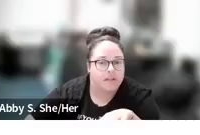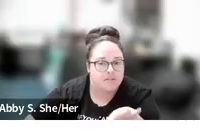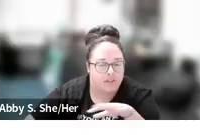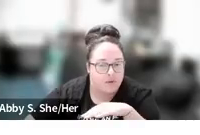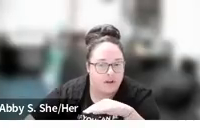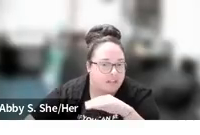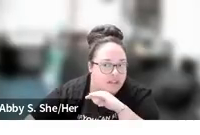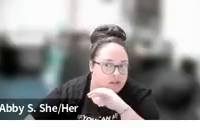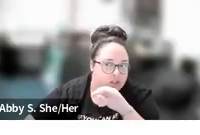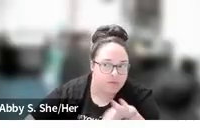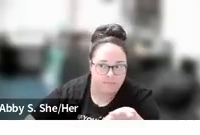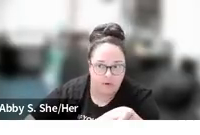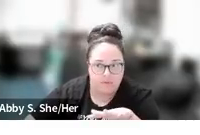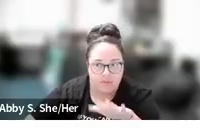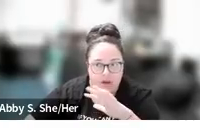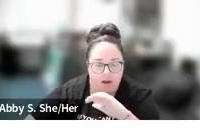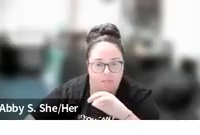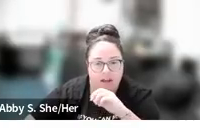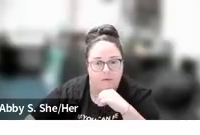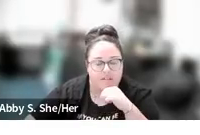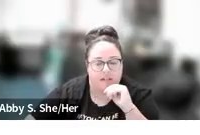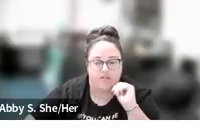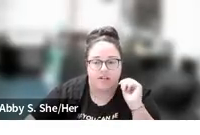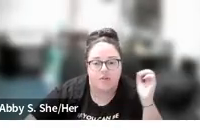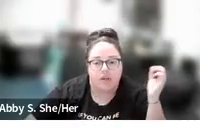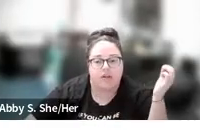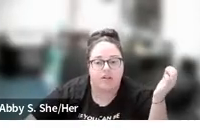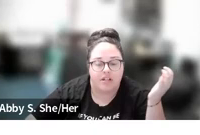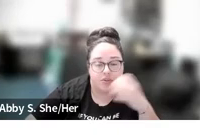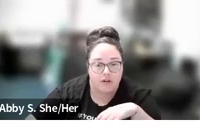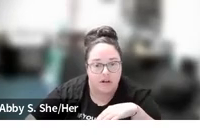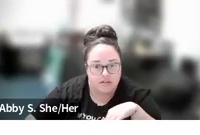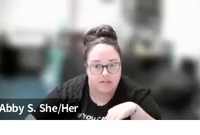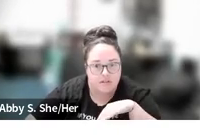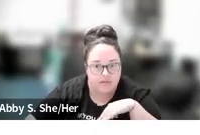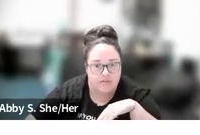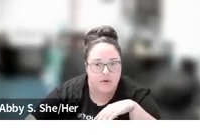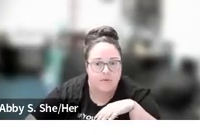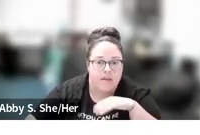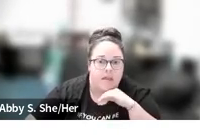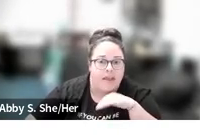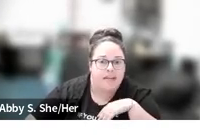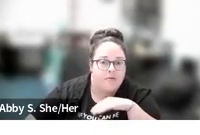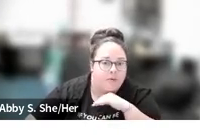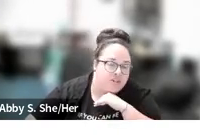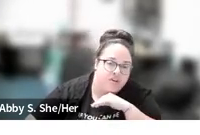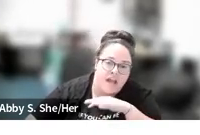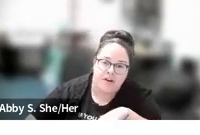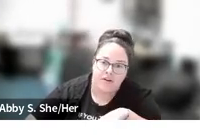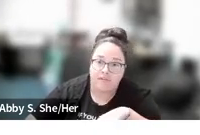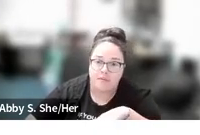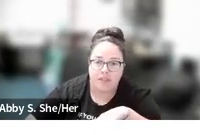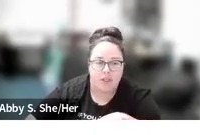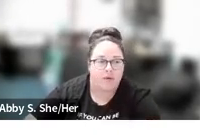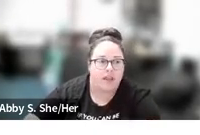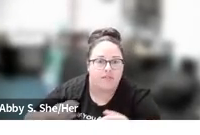And something else really cool, I think that you can do with both iOS and Android is you can create shortcuts too. So anytime you want to turn on